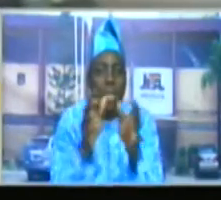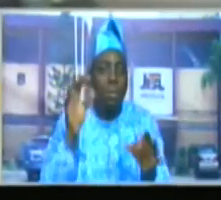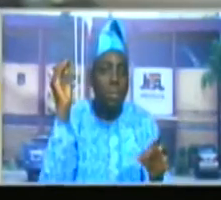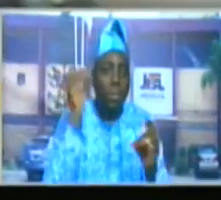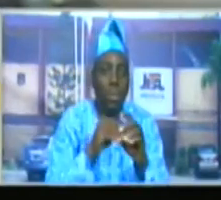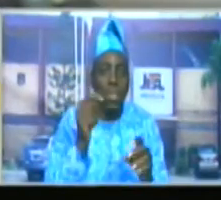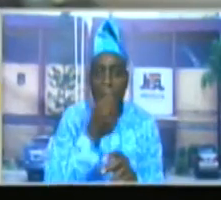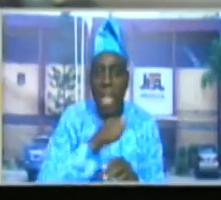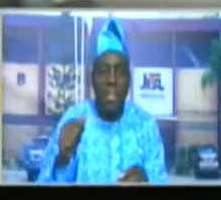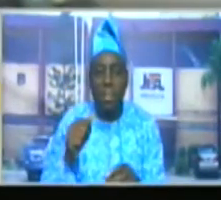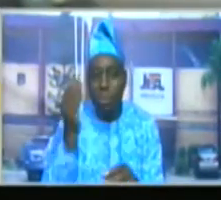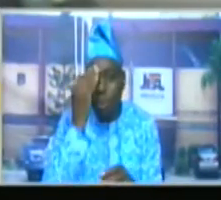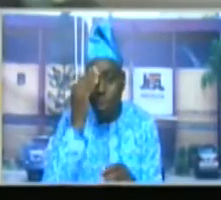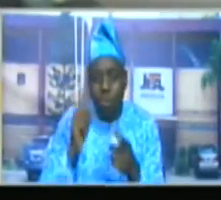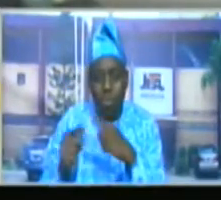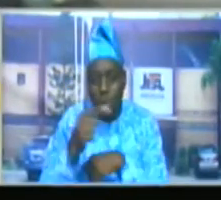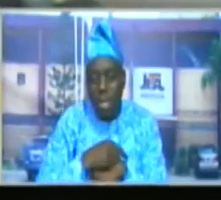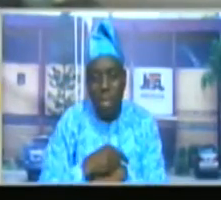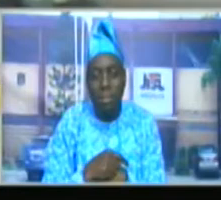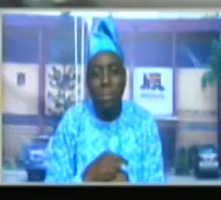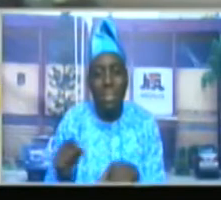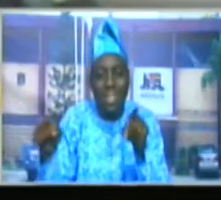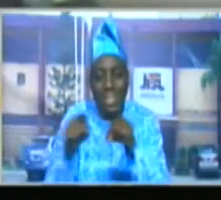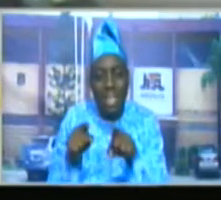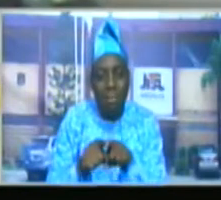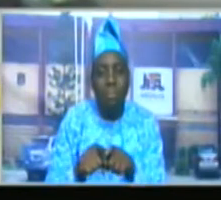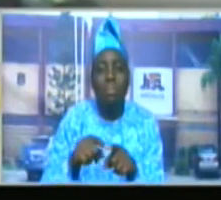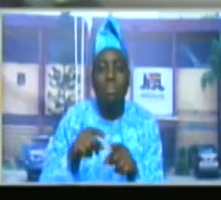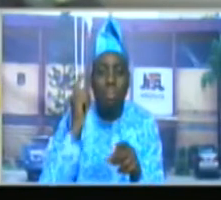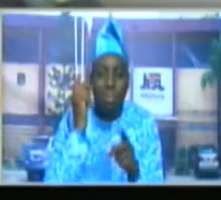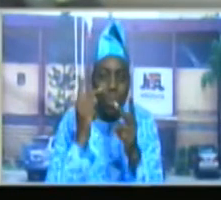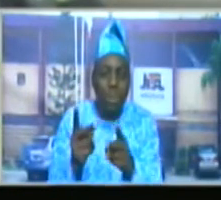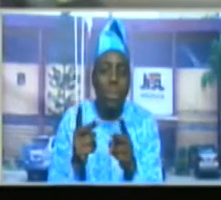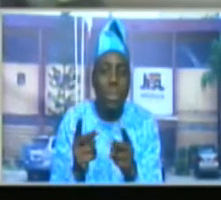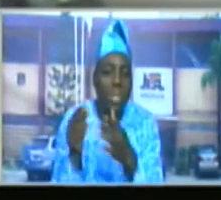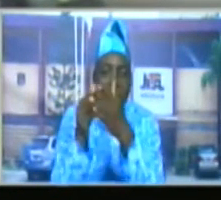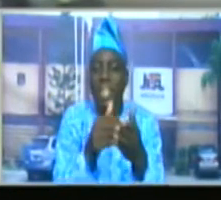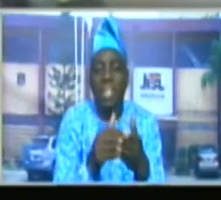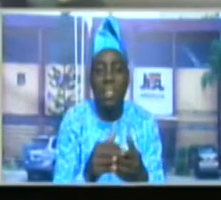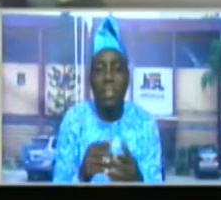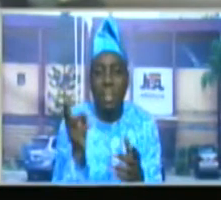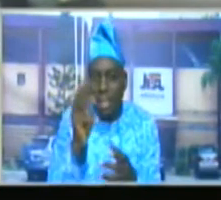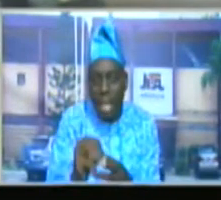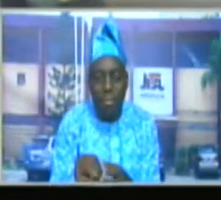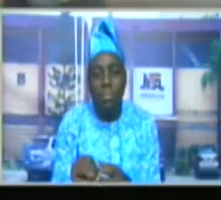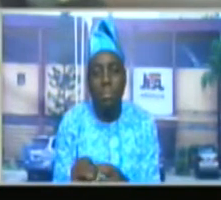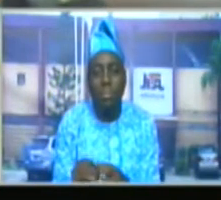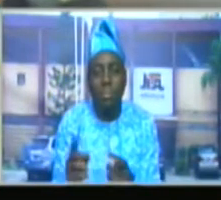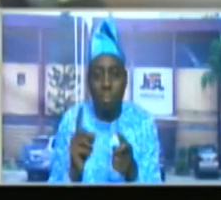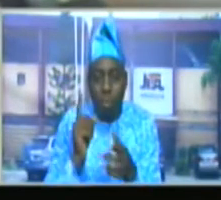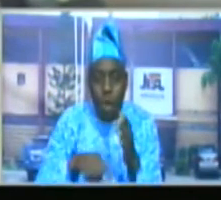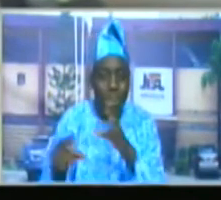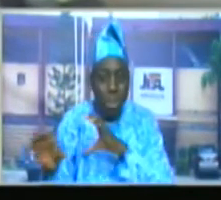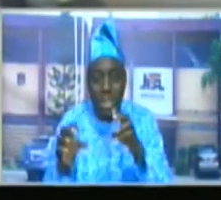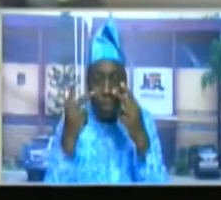hope that today the same doggedness we saw against Morocco is something we're going to see today. It might not